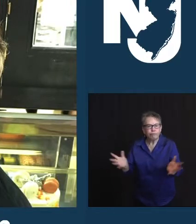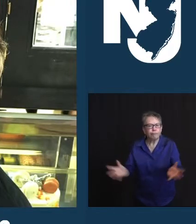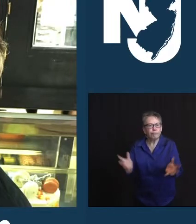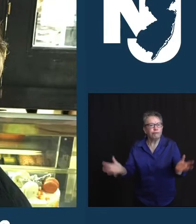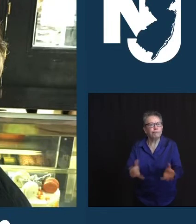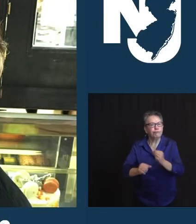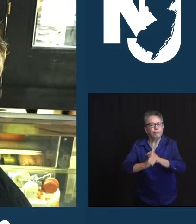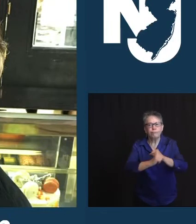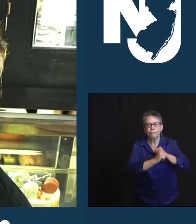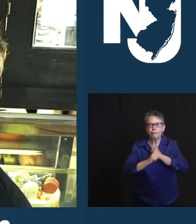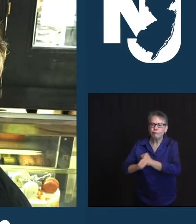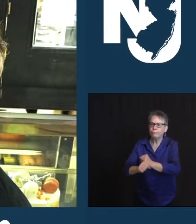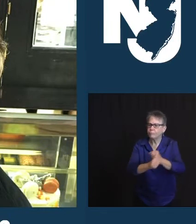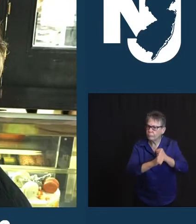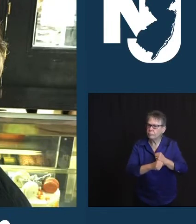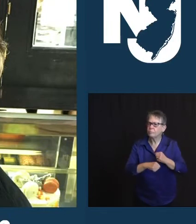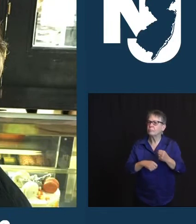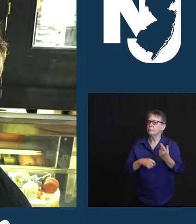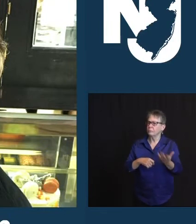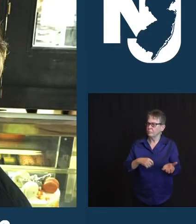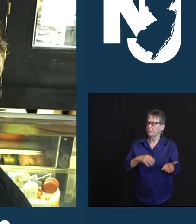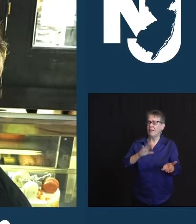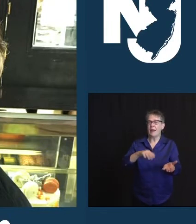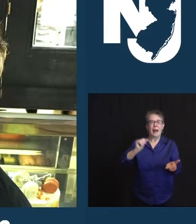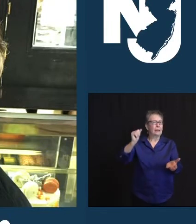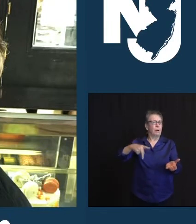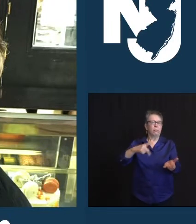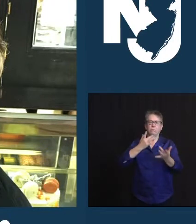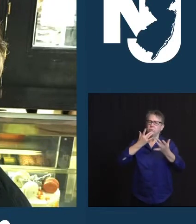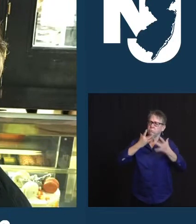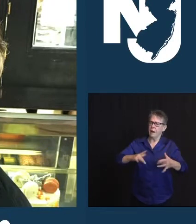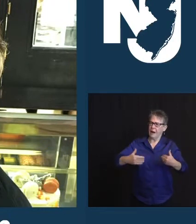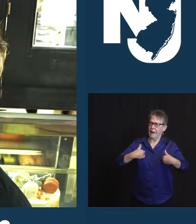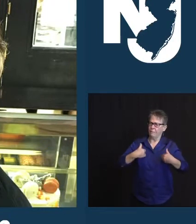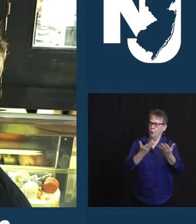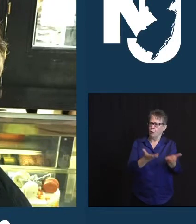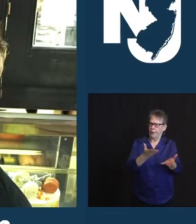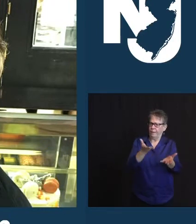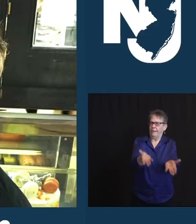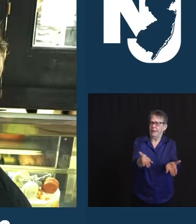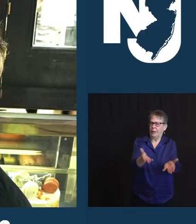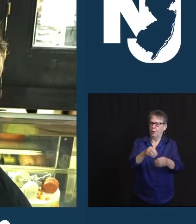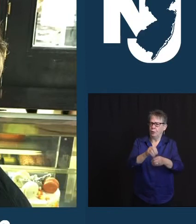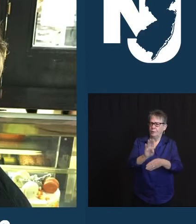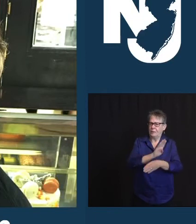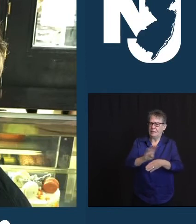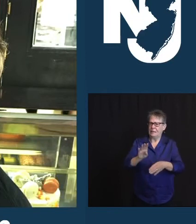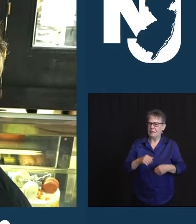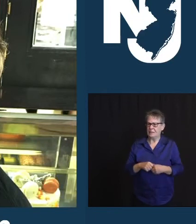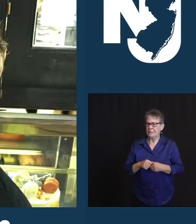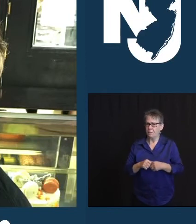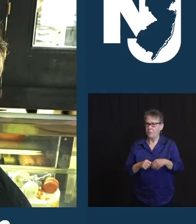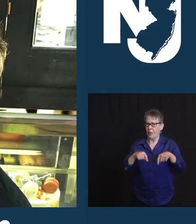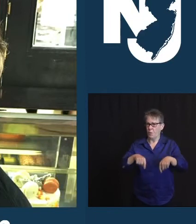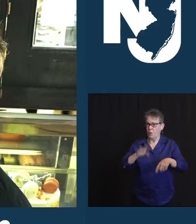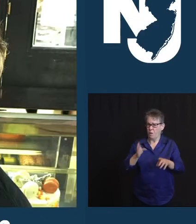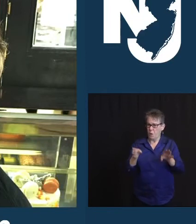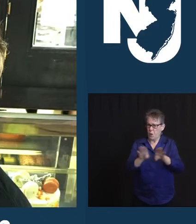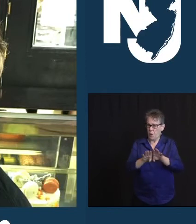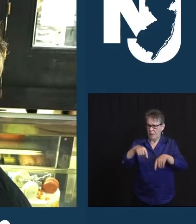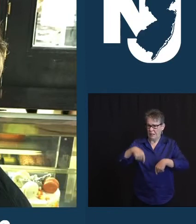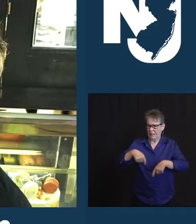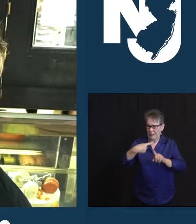So Kimmy's shop will be closed this month as she reinvents her menu for 2021. By the way, when they reopen, they're at 550